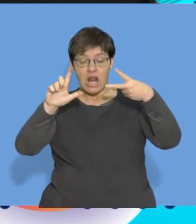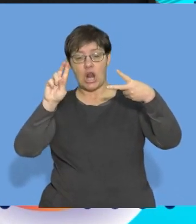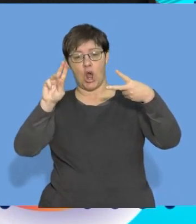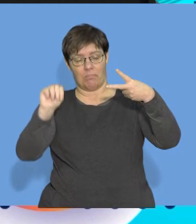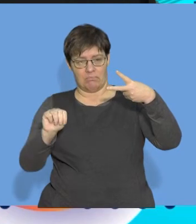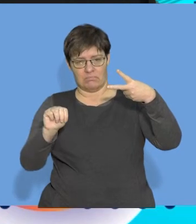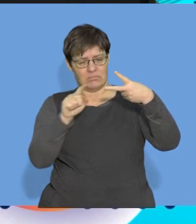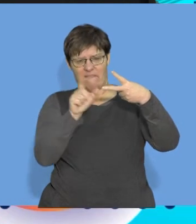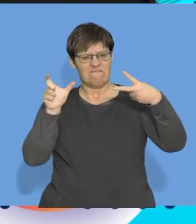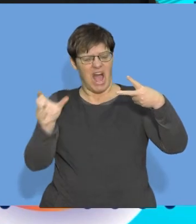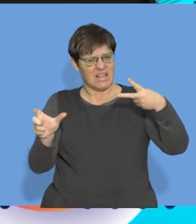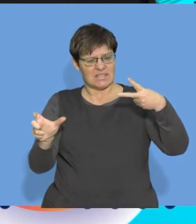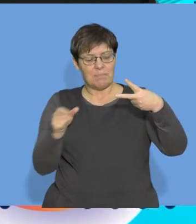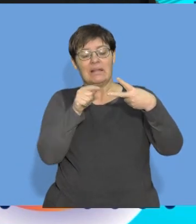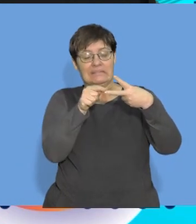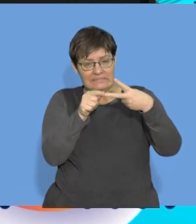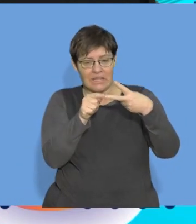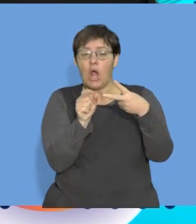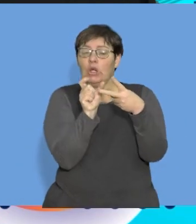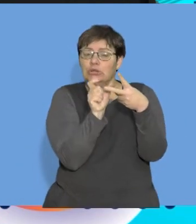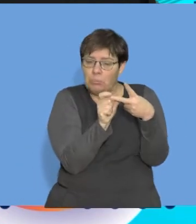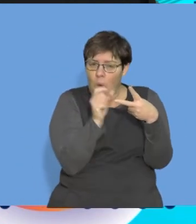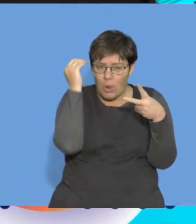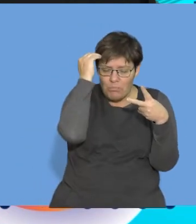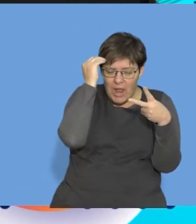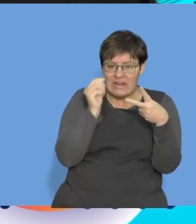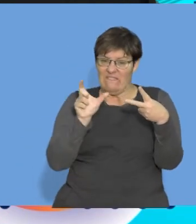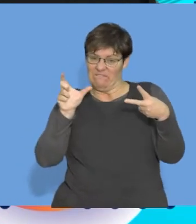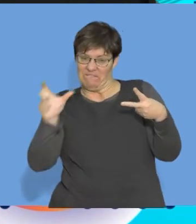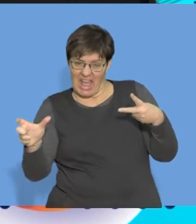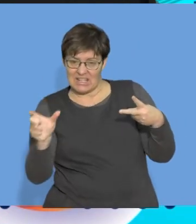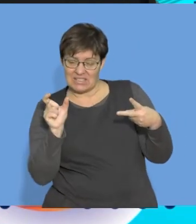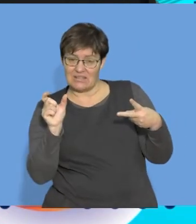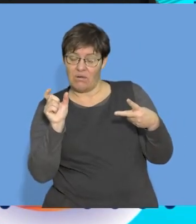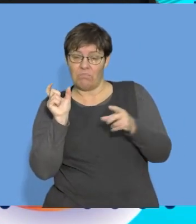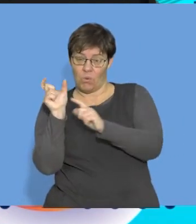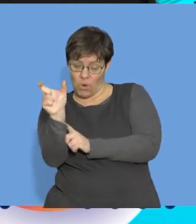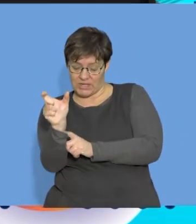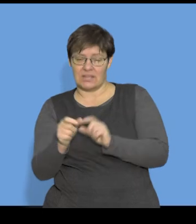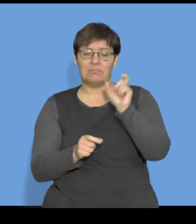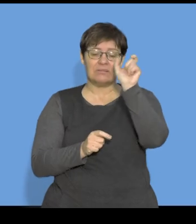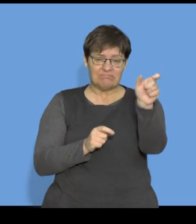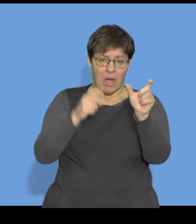biggest part, cerebellum, the smallest one. We get in there. Let's continue with the part of the brain.